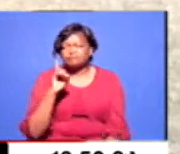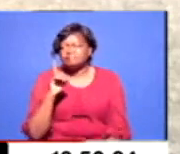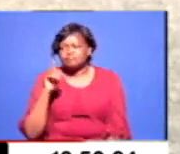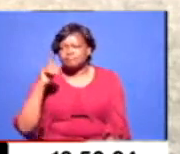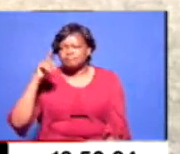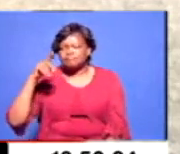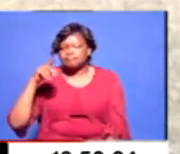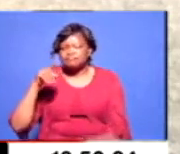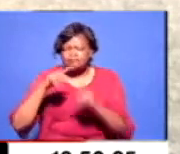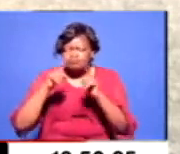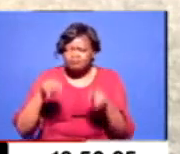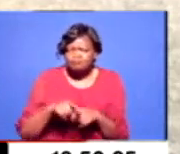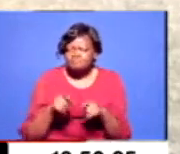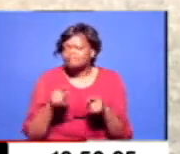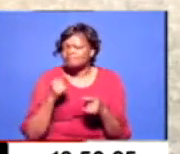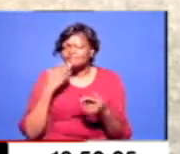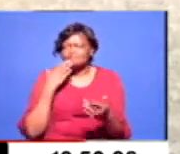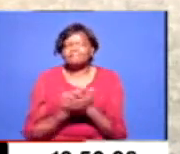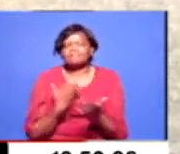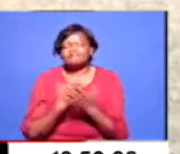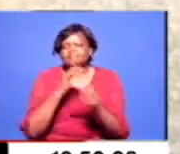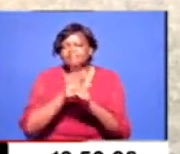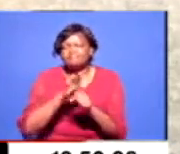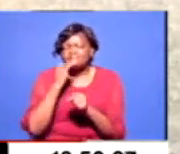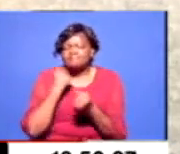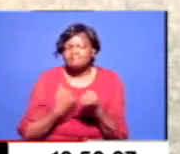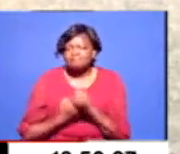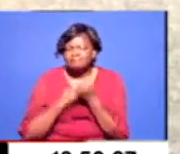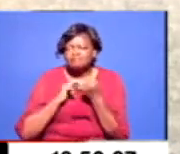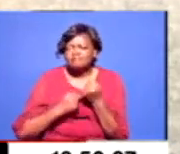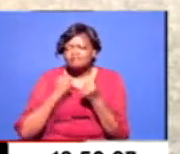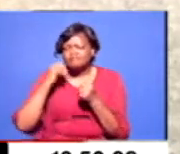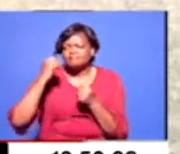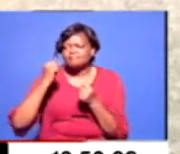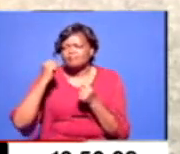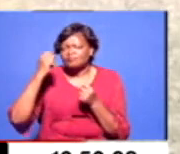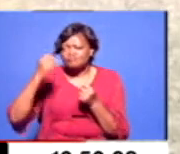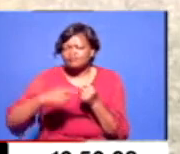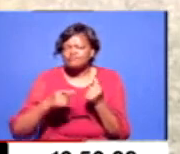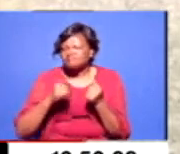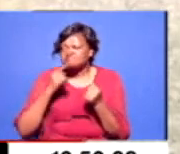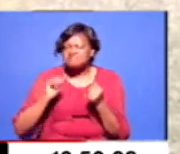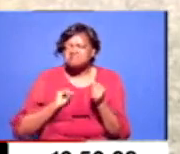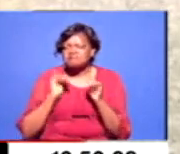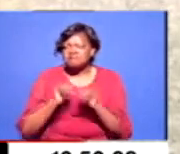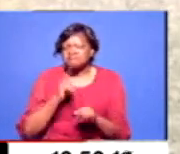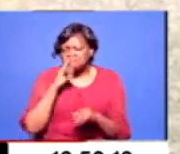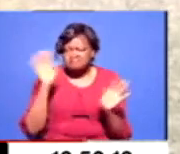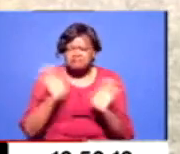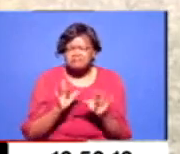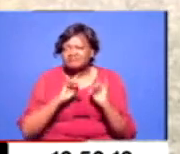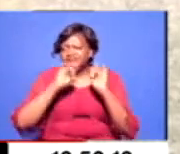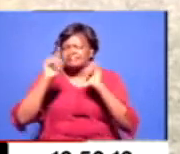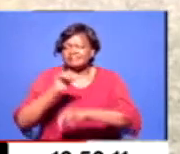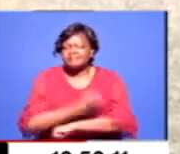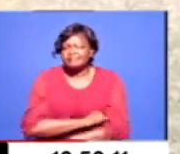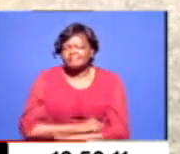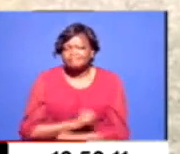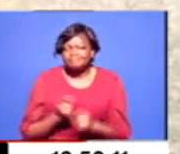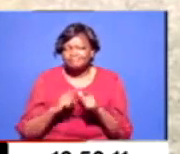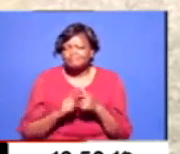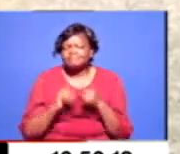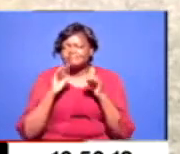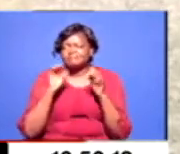it because it will go a whole month. This girl will not stay 3 days home, mm-hmm. because of her periods. She'll stay in school. And if